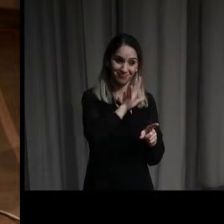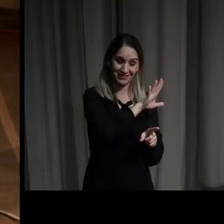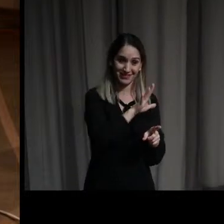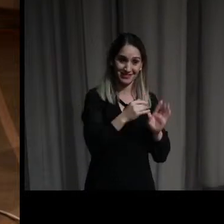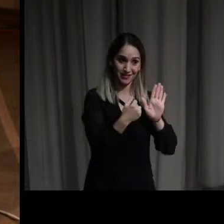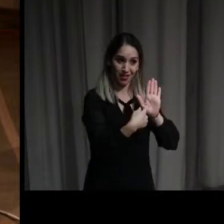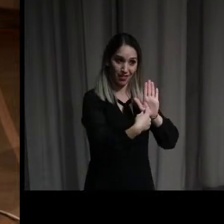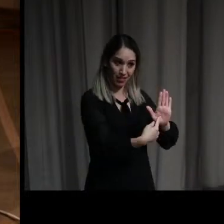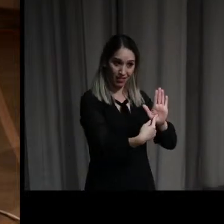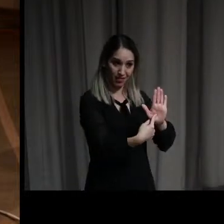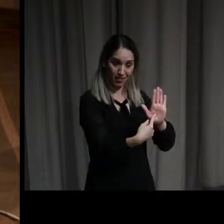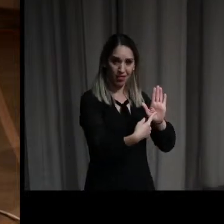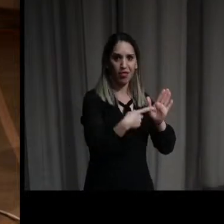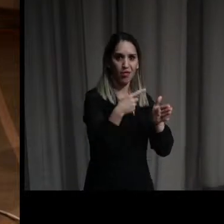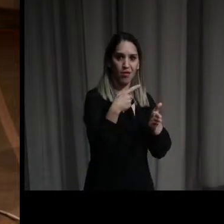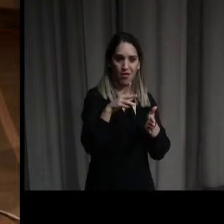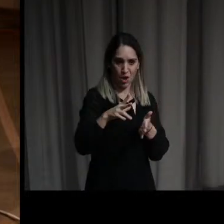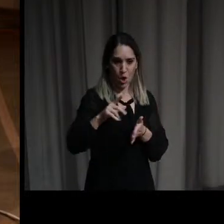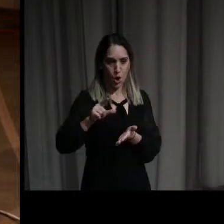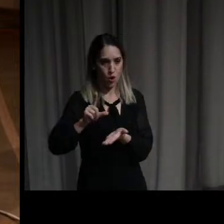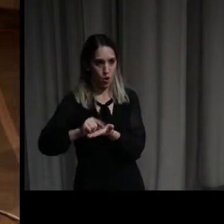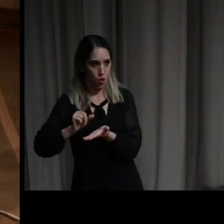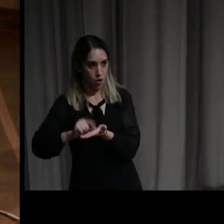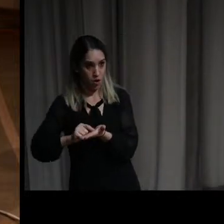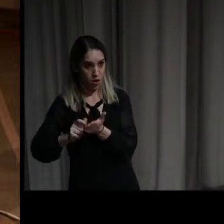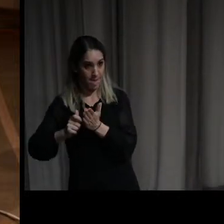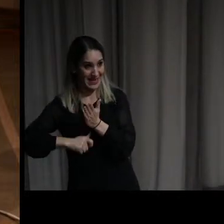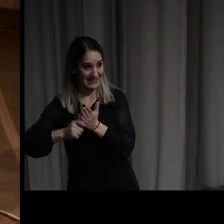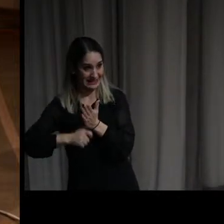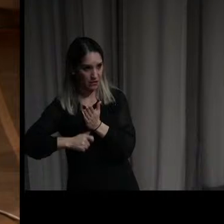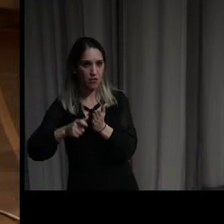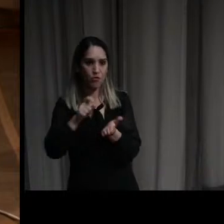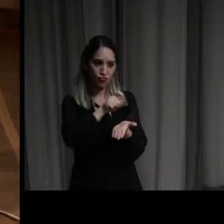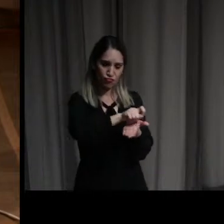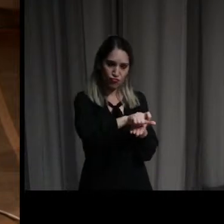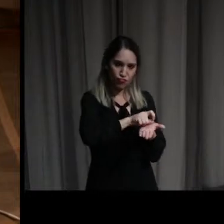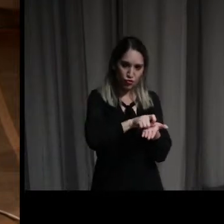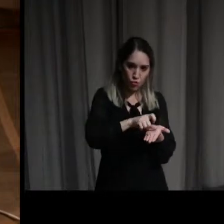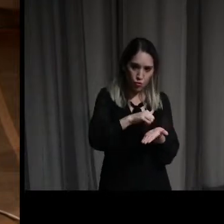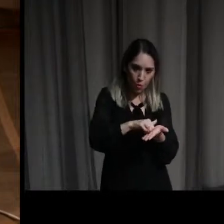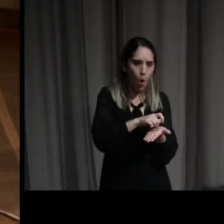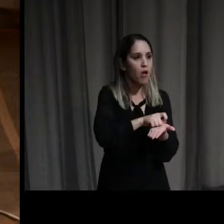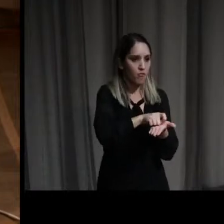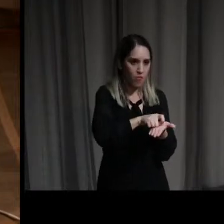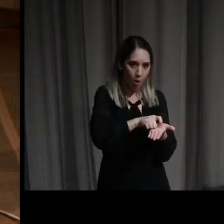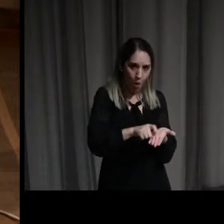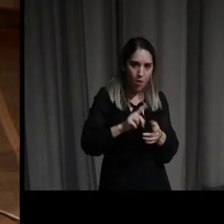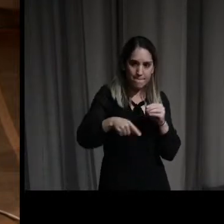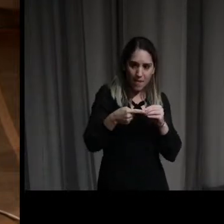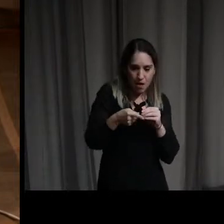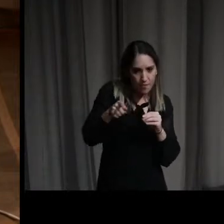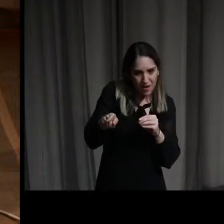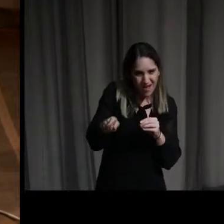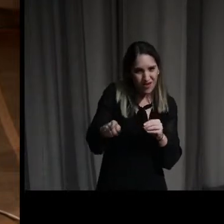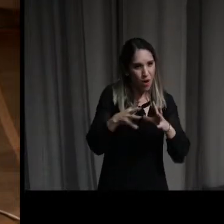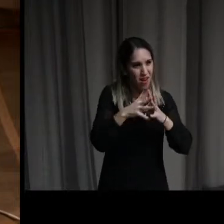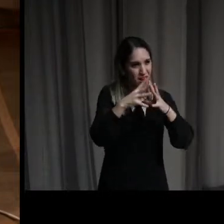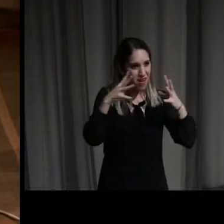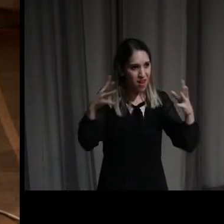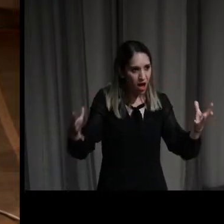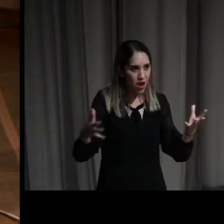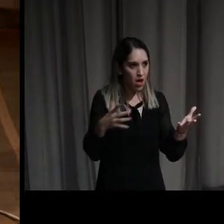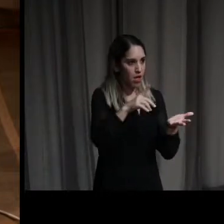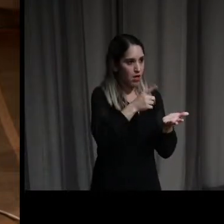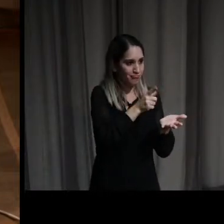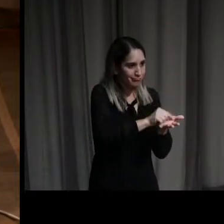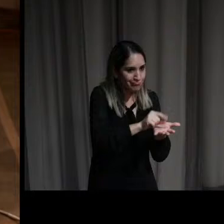York Herald, so it was quite the buzz. In the 50s, he continued to collect. And then what happened? Well, there was this, quite